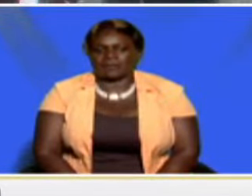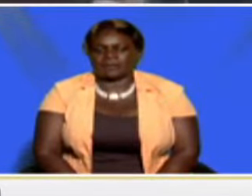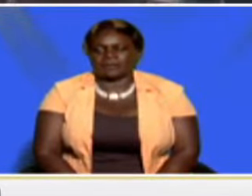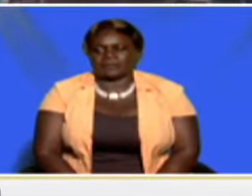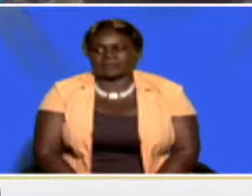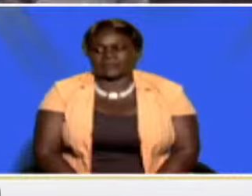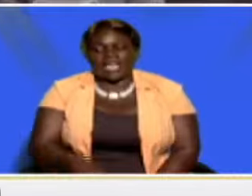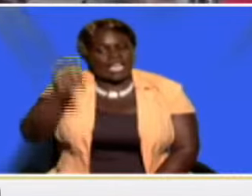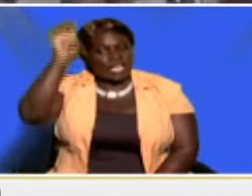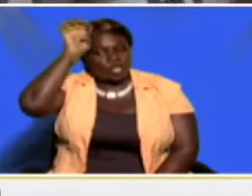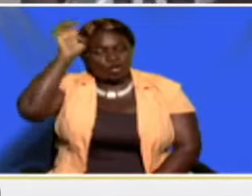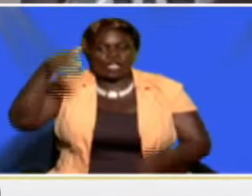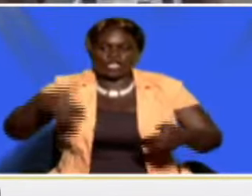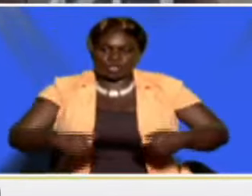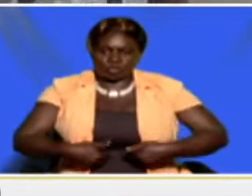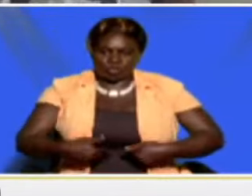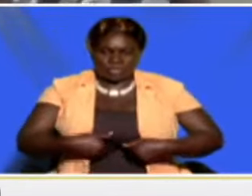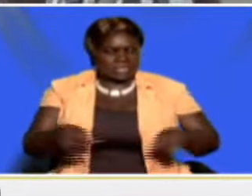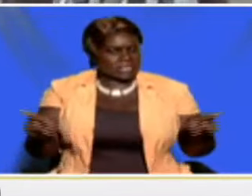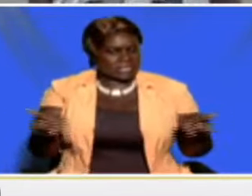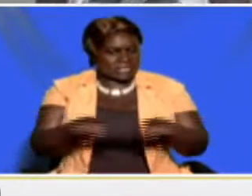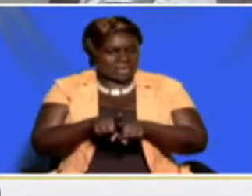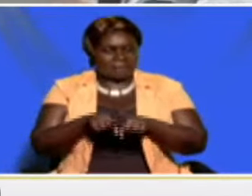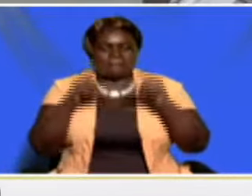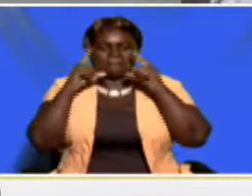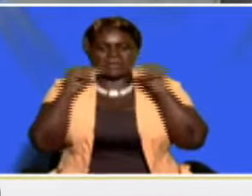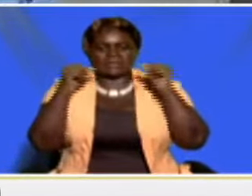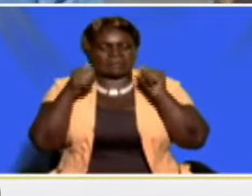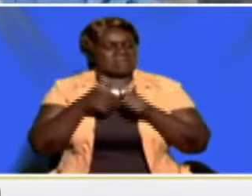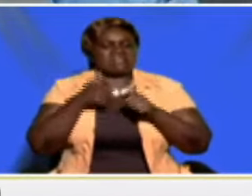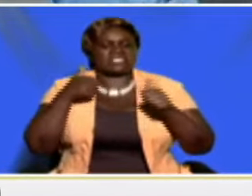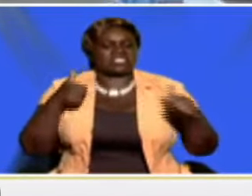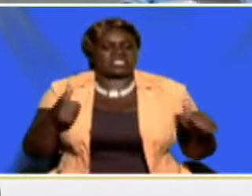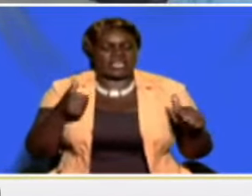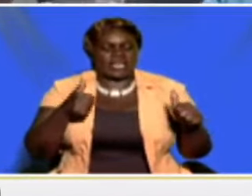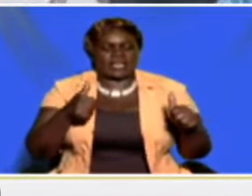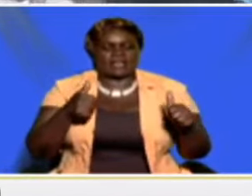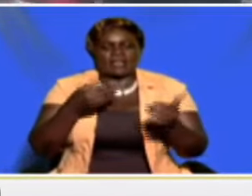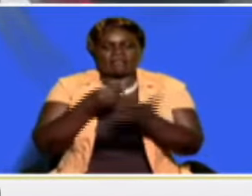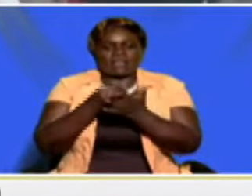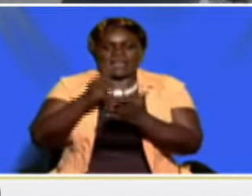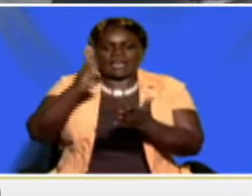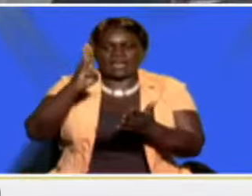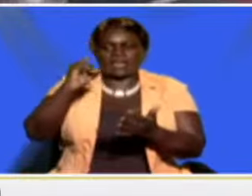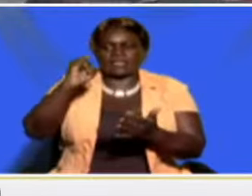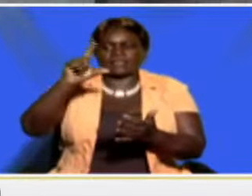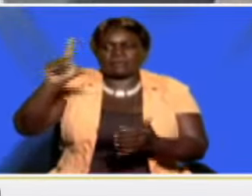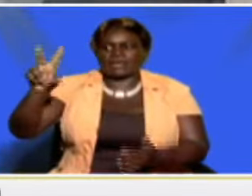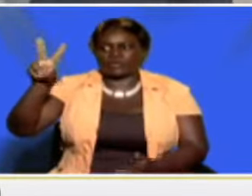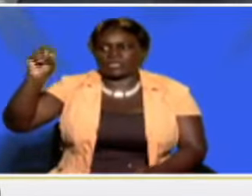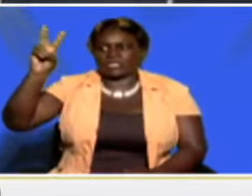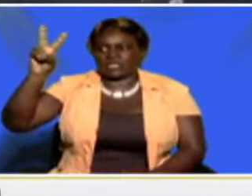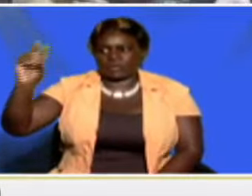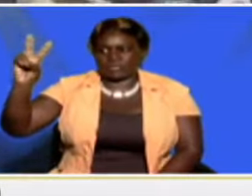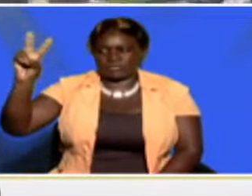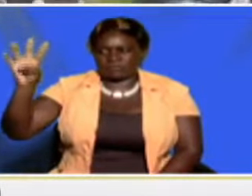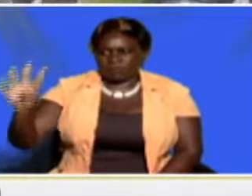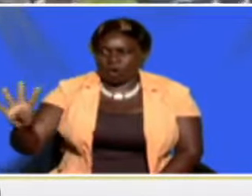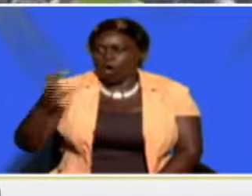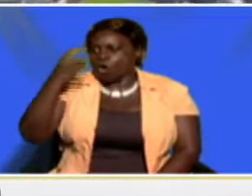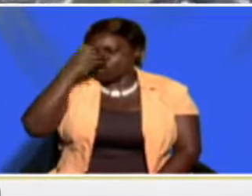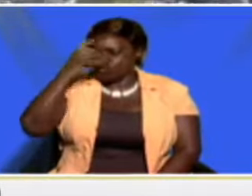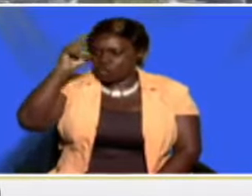their counterparts in Eldoret had the same message: reject the finance bill 2024 and Ruto must go.